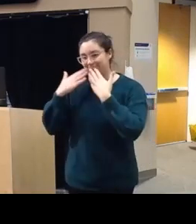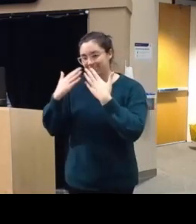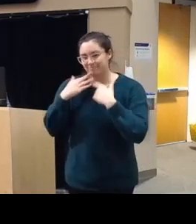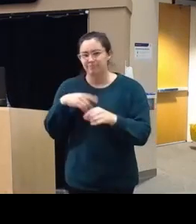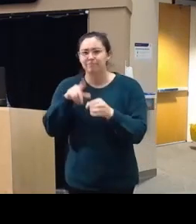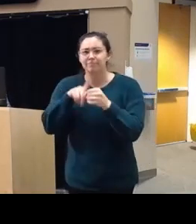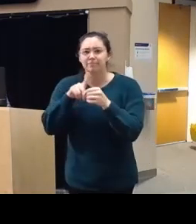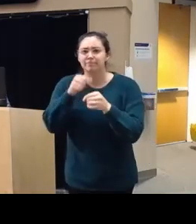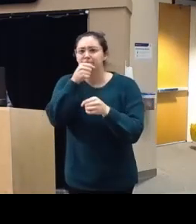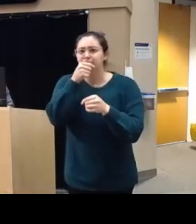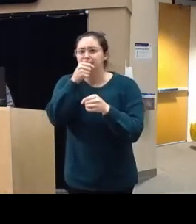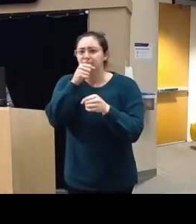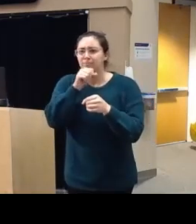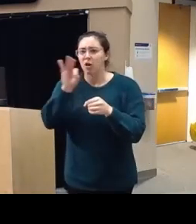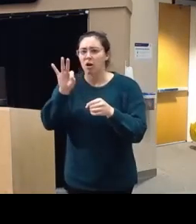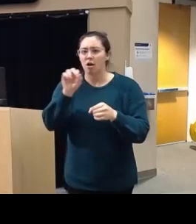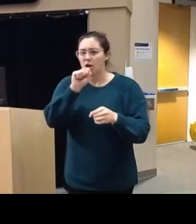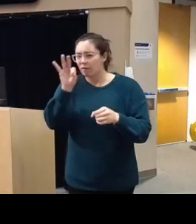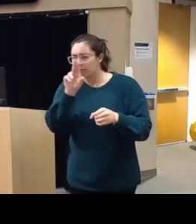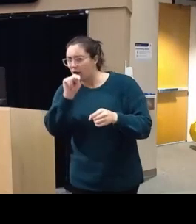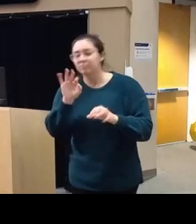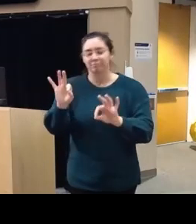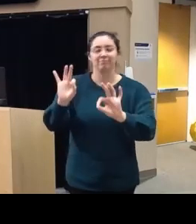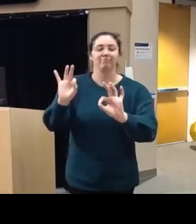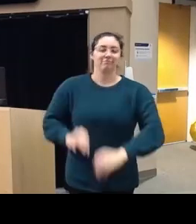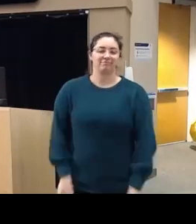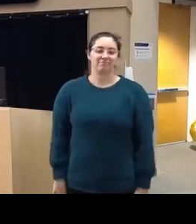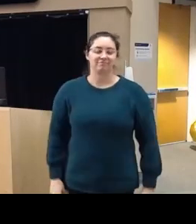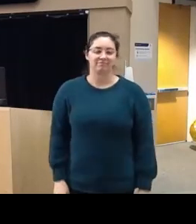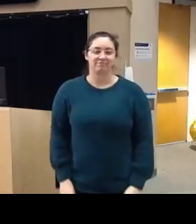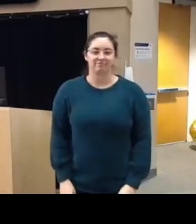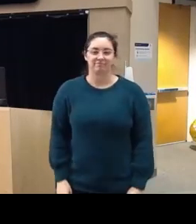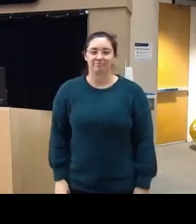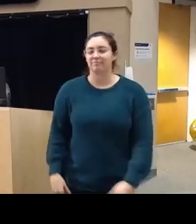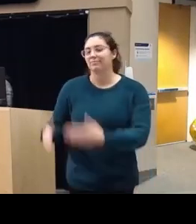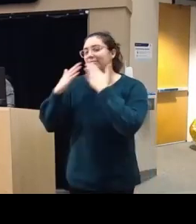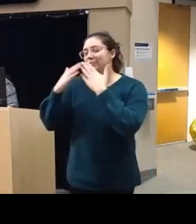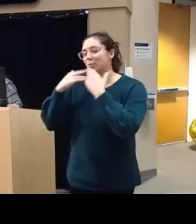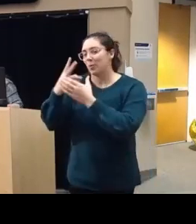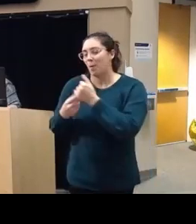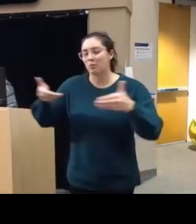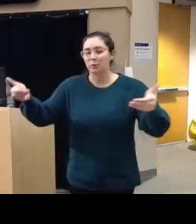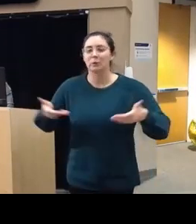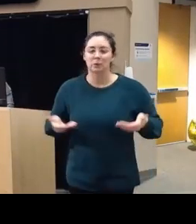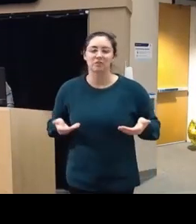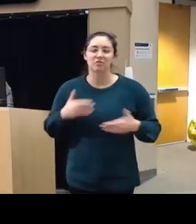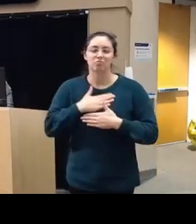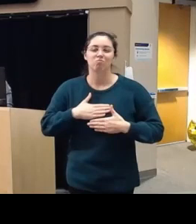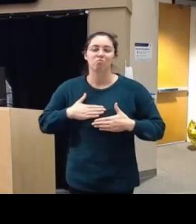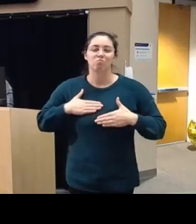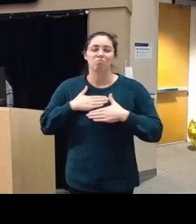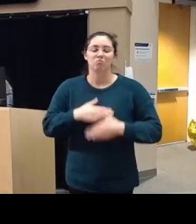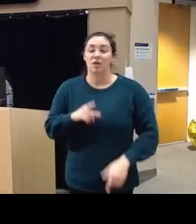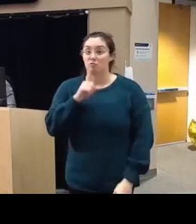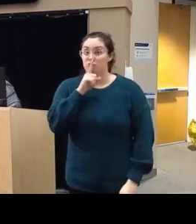Is this on? It doesn't, okay. Thank you so much, Marcia and Steve, for those warm introductions.